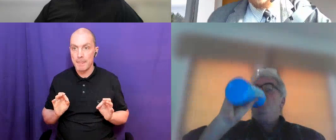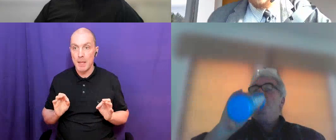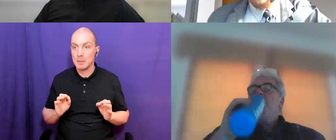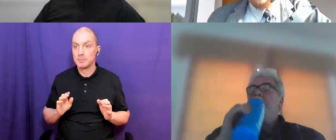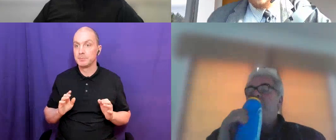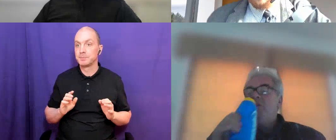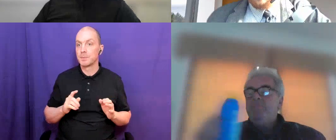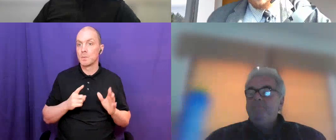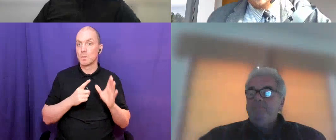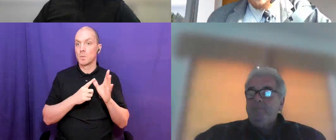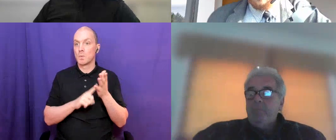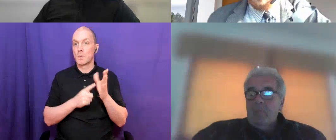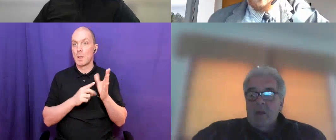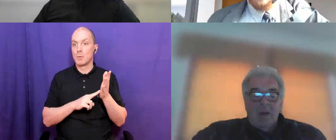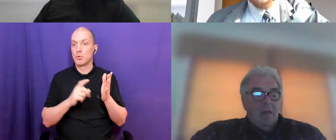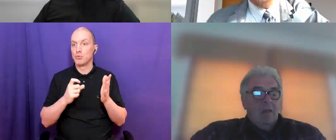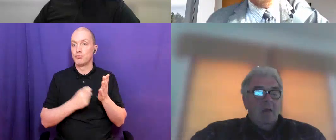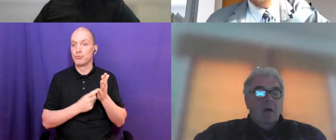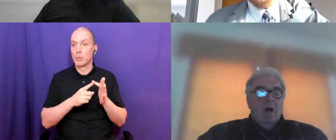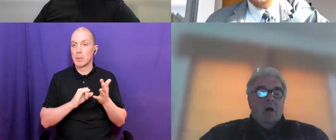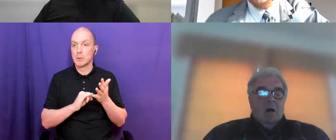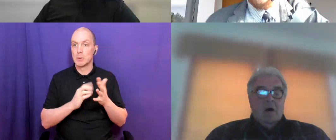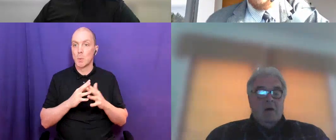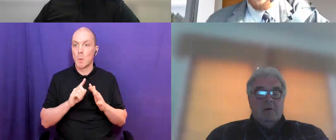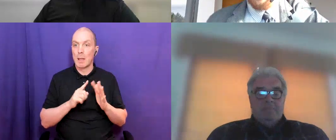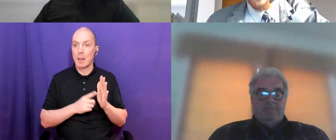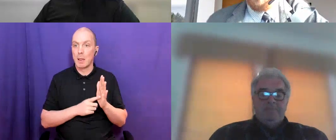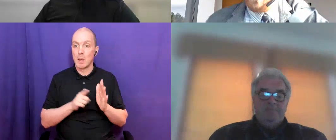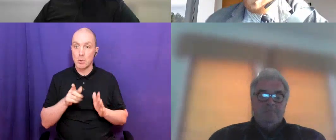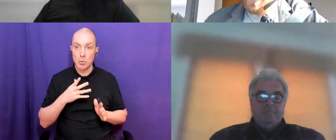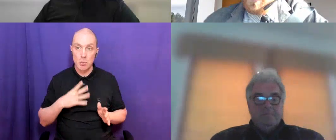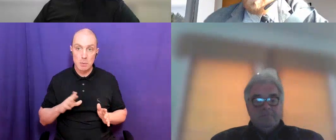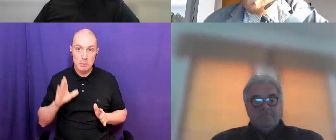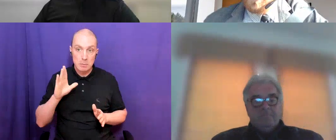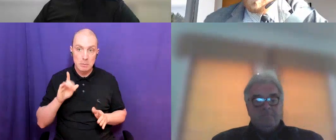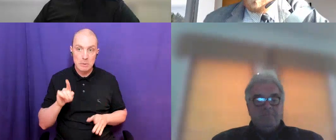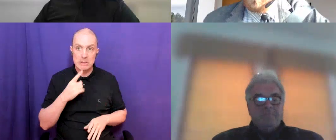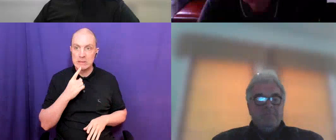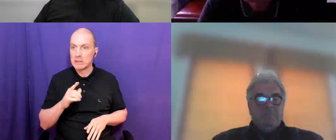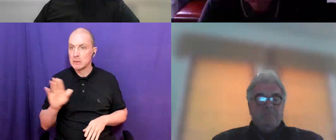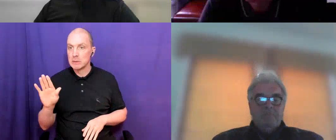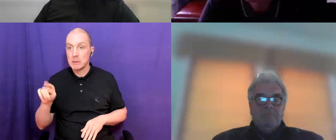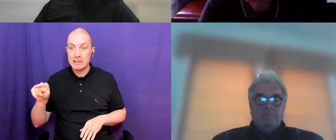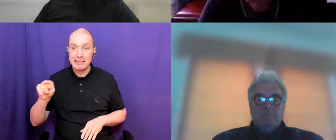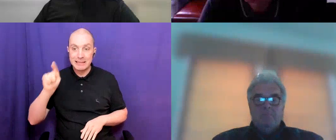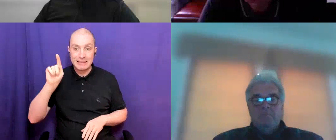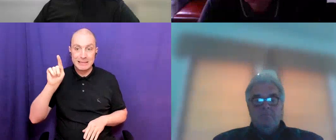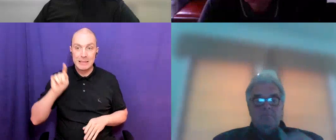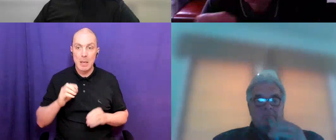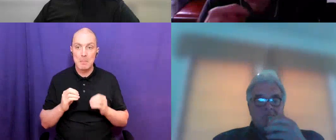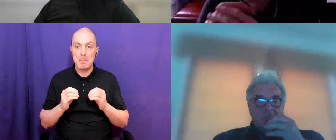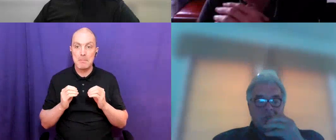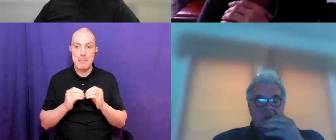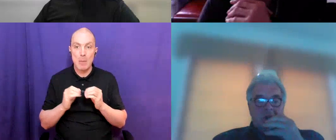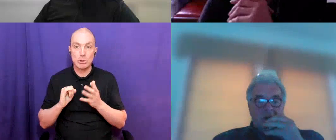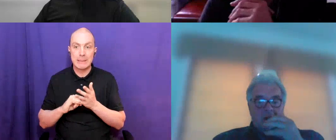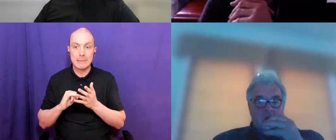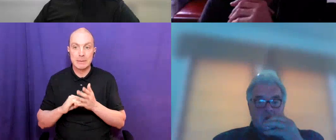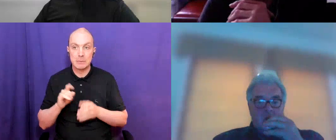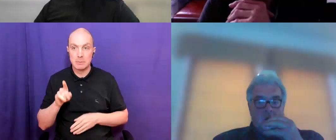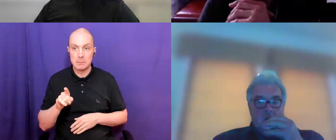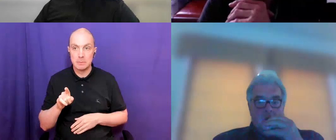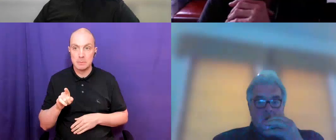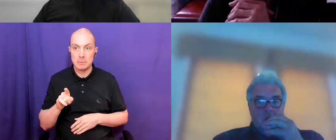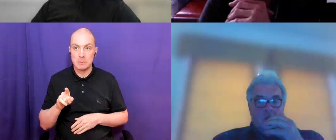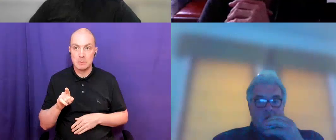Alan Cresswell, are you looking to come in? See Barbara Simpson's hand up there, Clint. Yeah, I'll take Barbara in the interim. I'll maybe